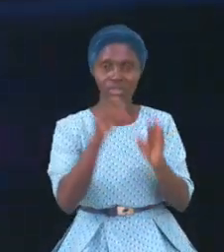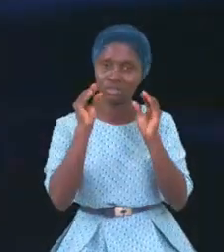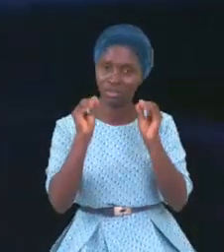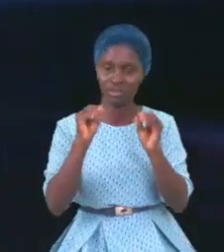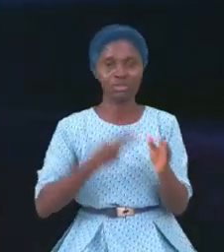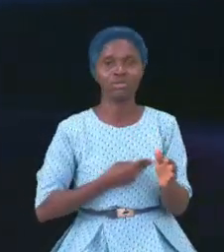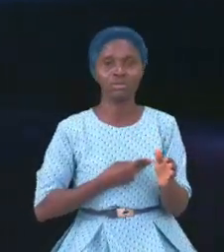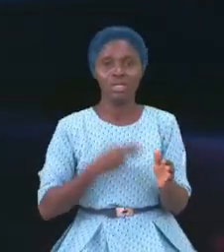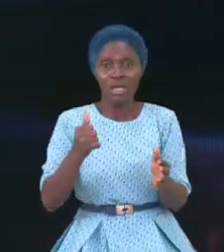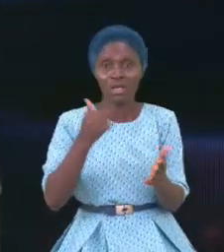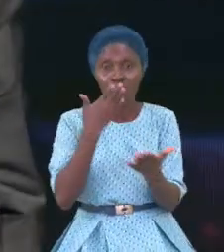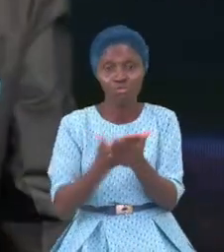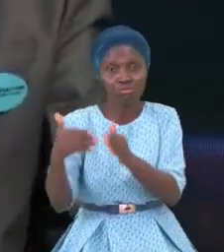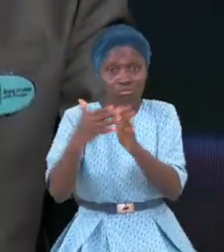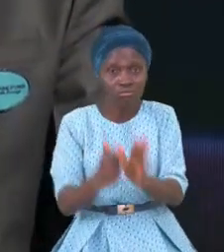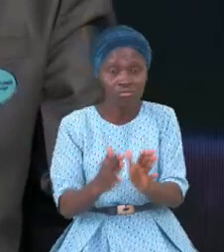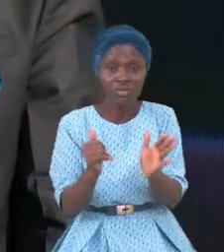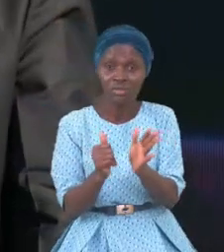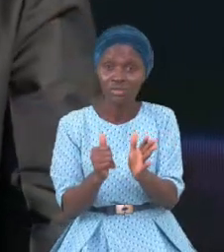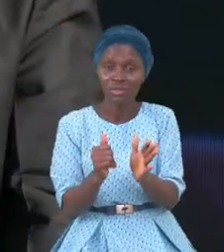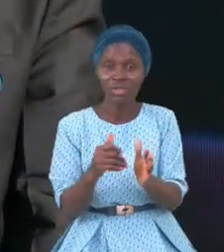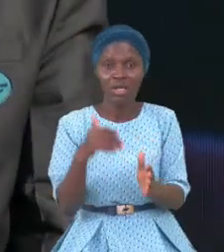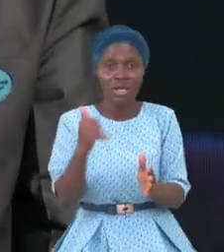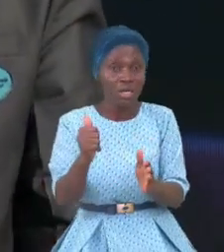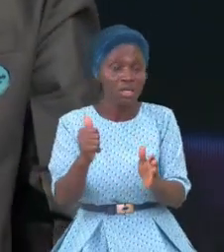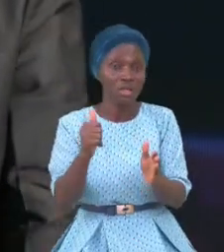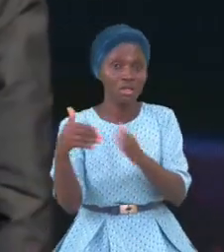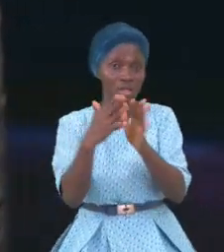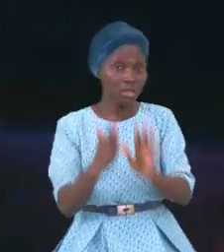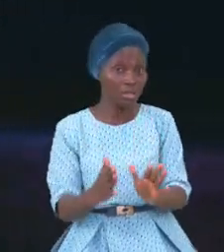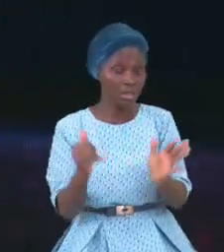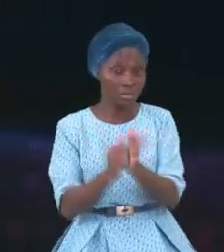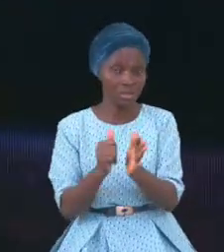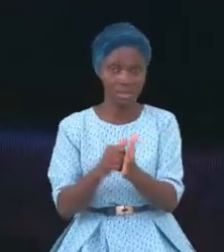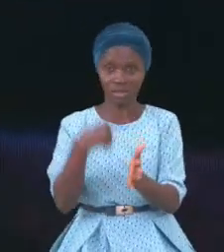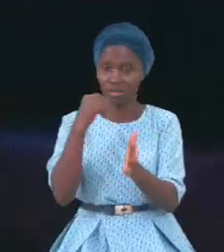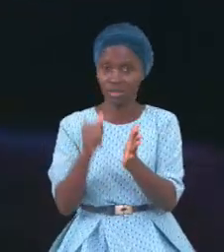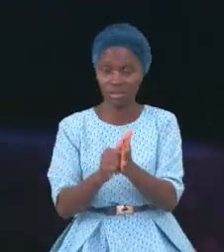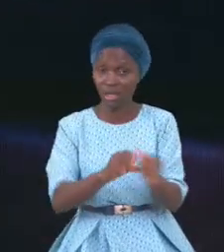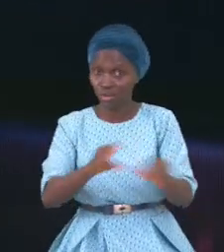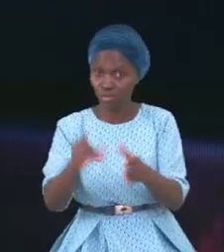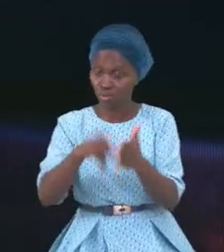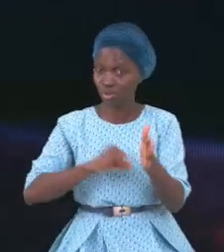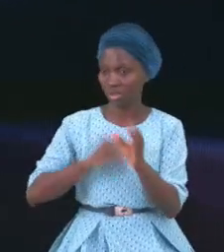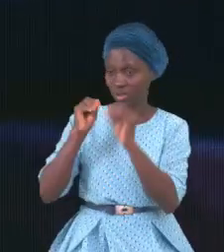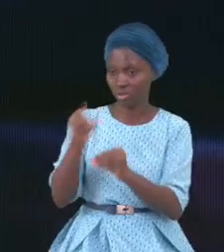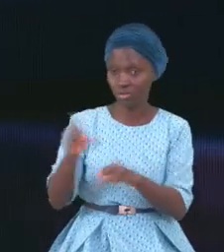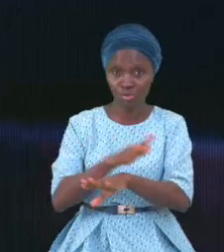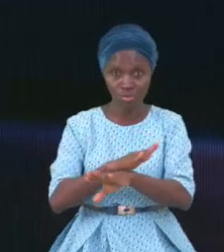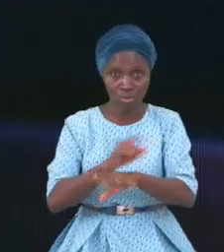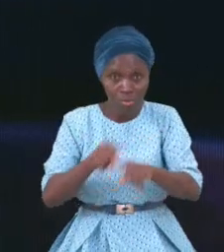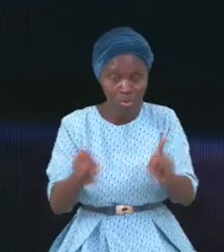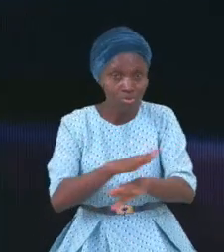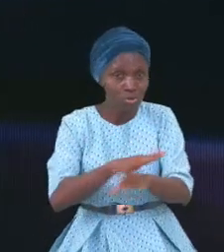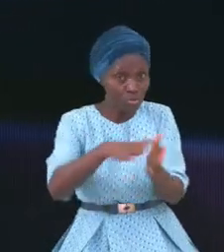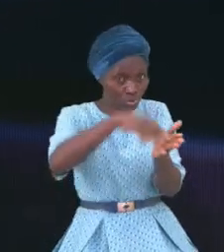I say, but don't do as I do. We cannot trust him. A mentor who taught something